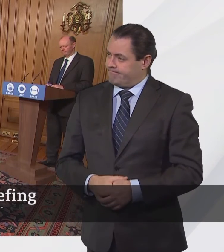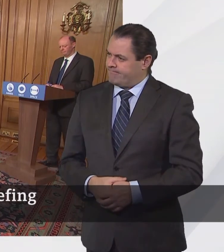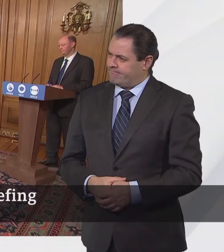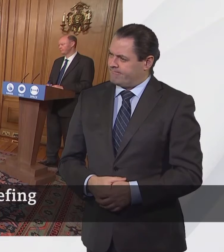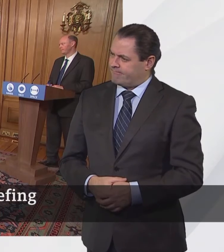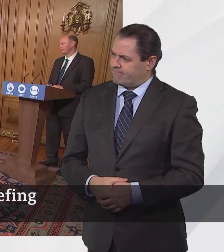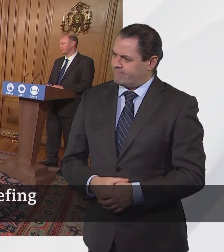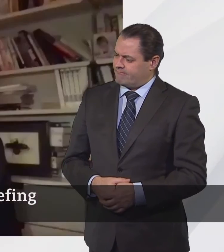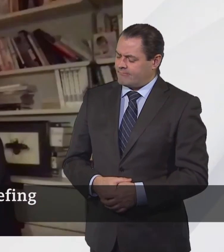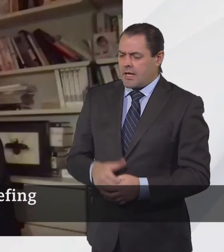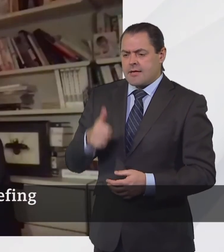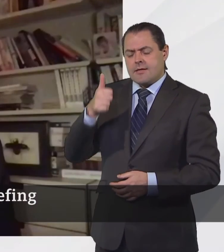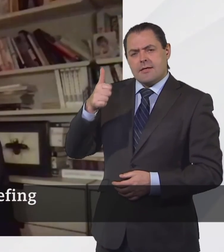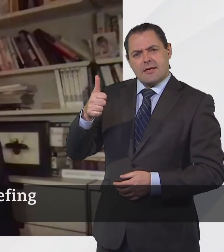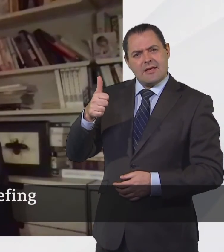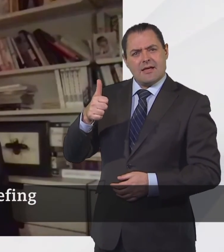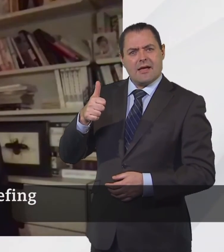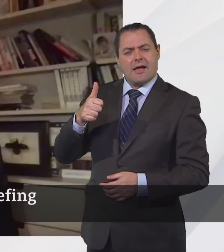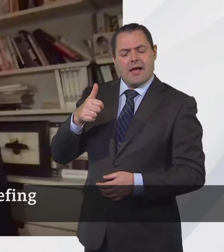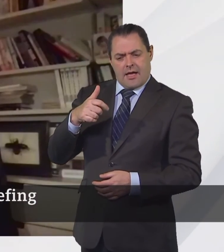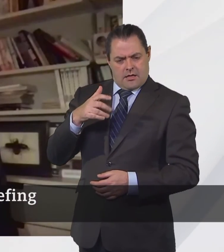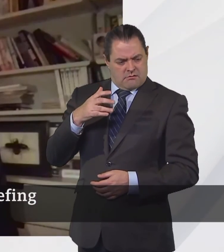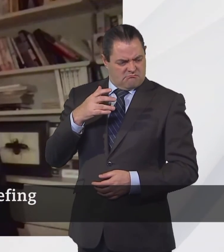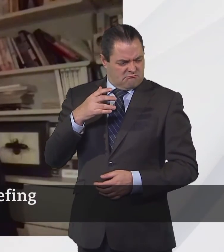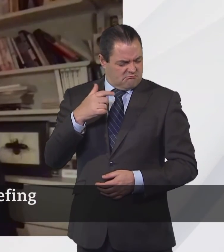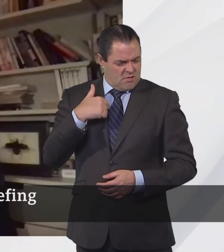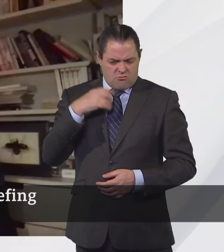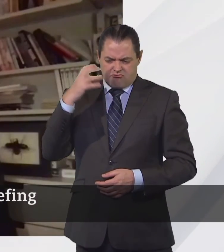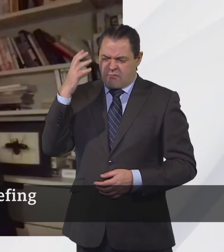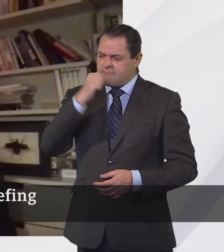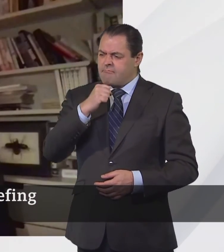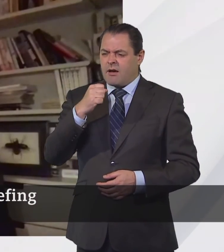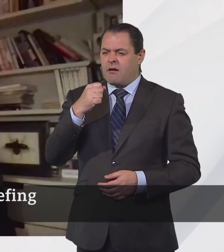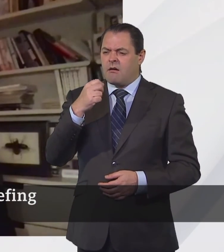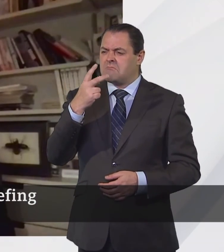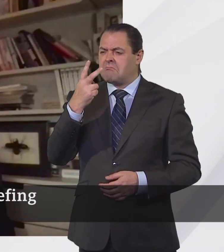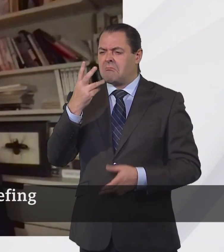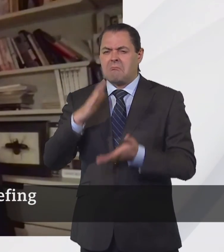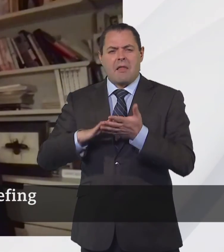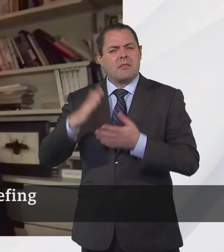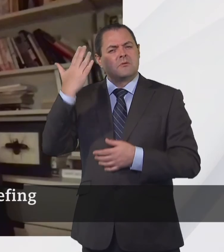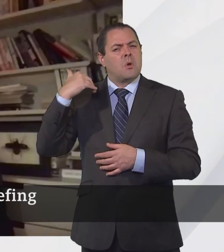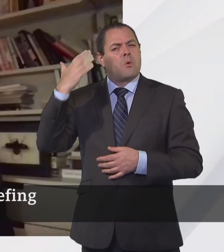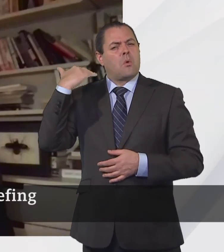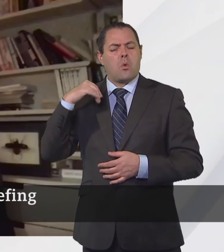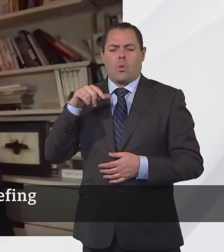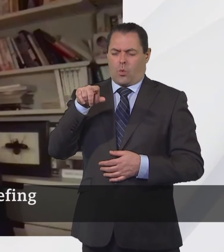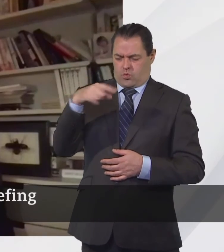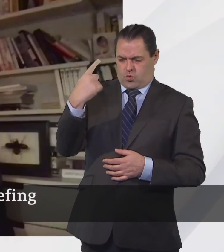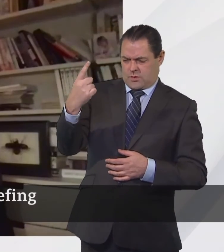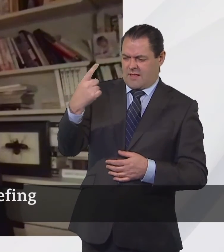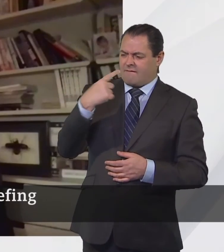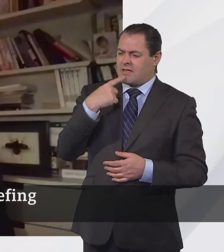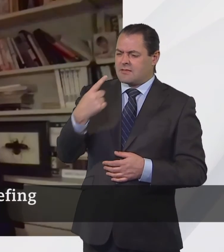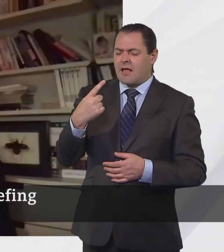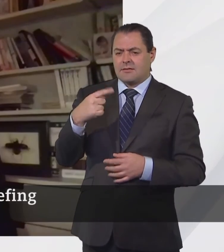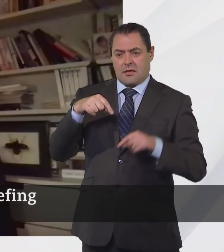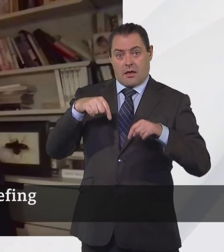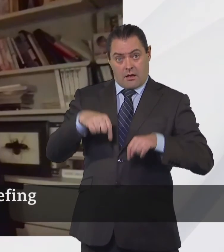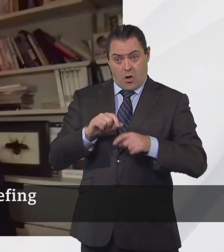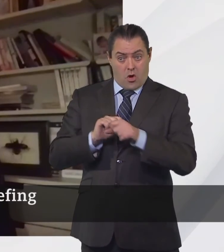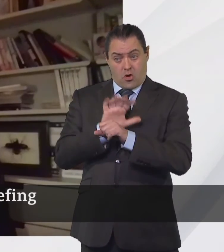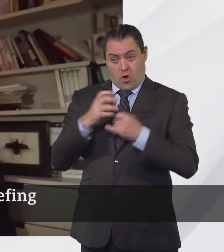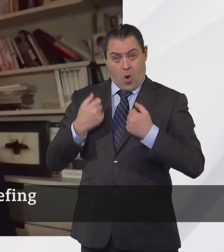Prime Minister, at one of these press conferences a few months ago, you said there would be no return to austerity, but because of COVID, we're